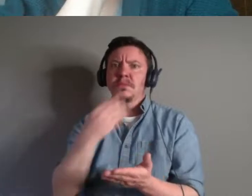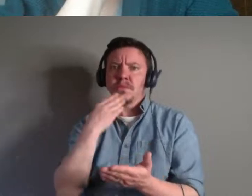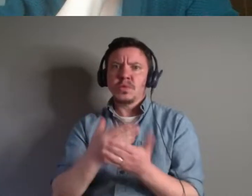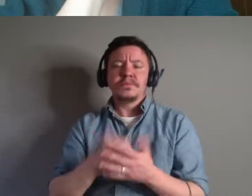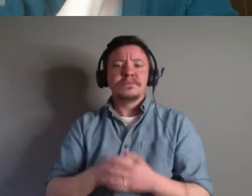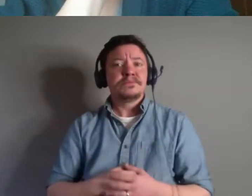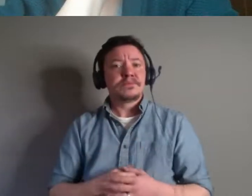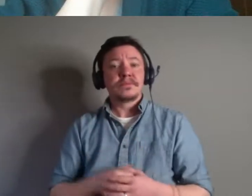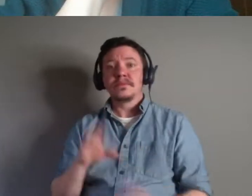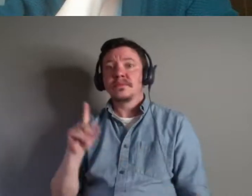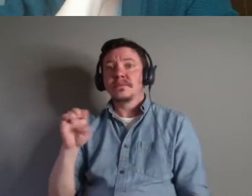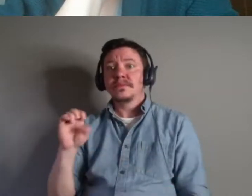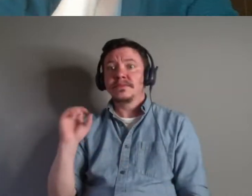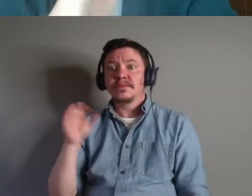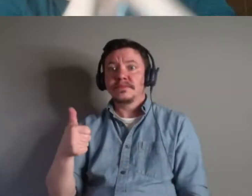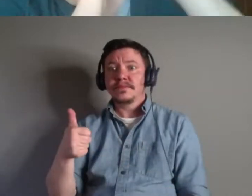Okay.